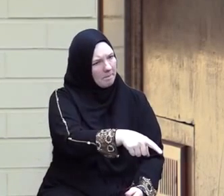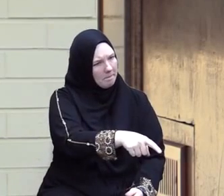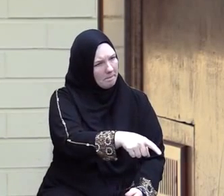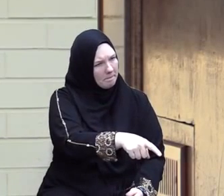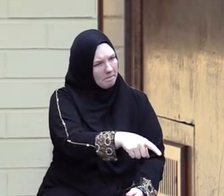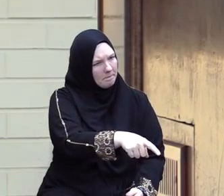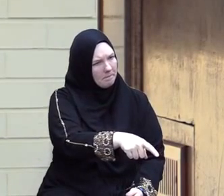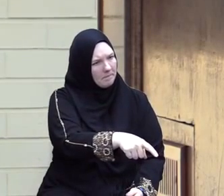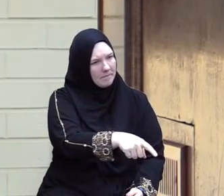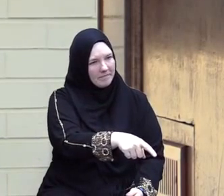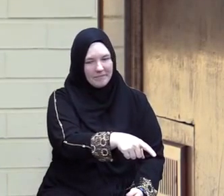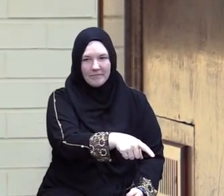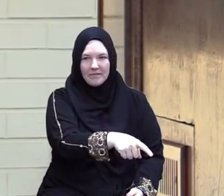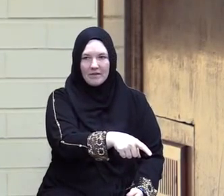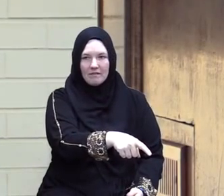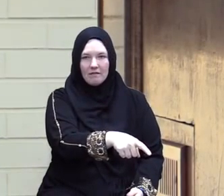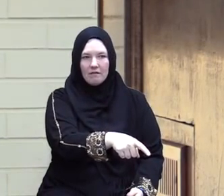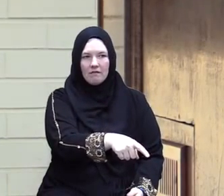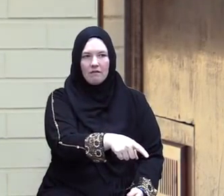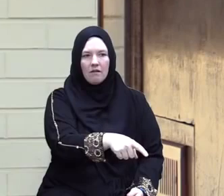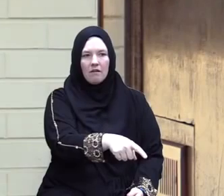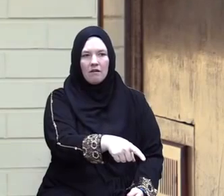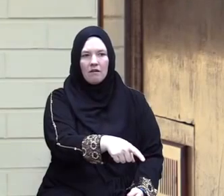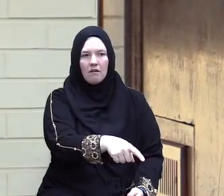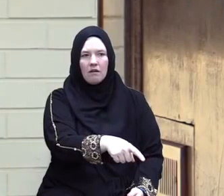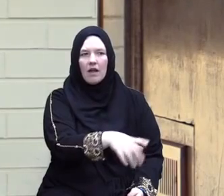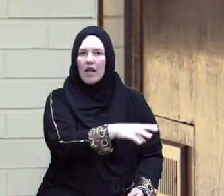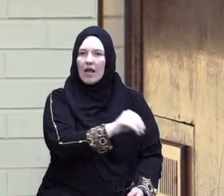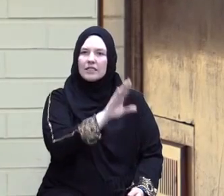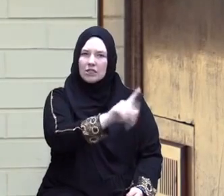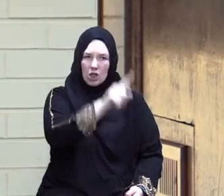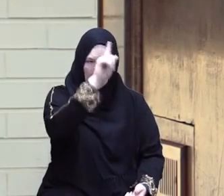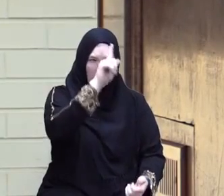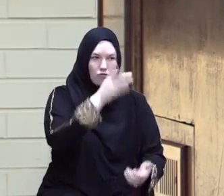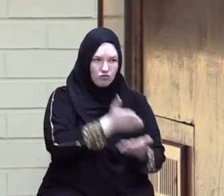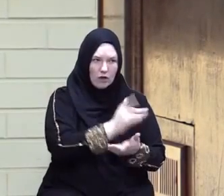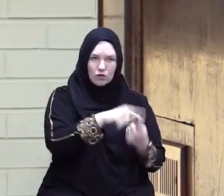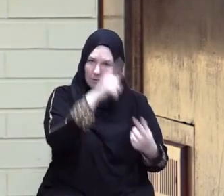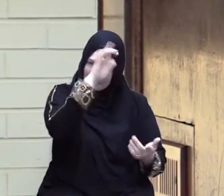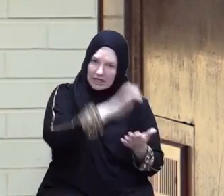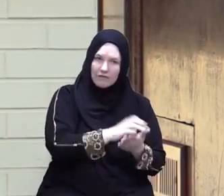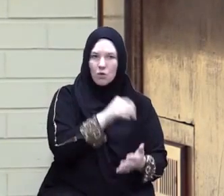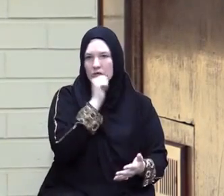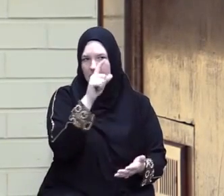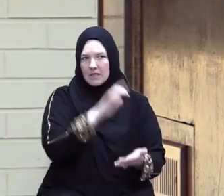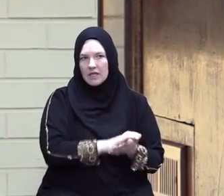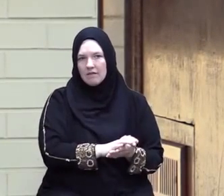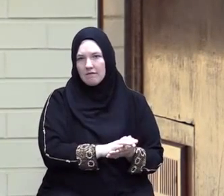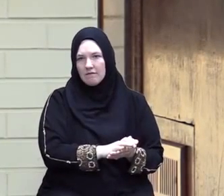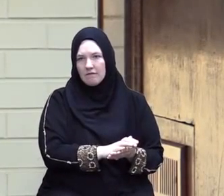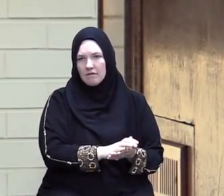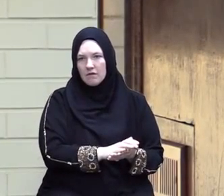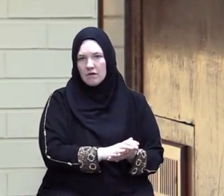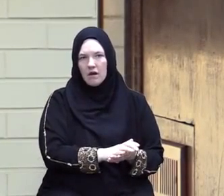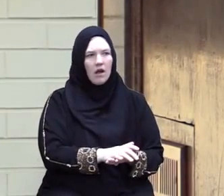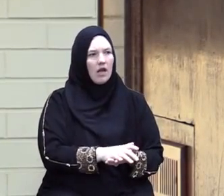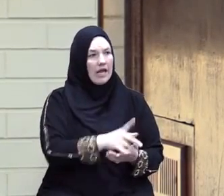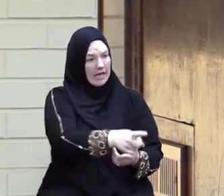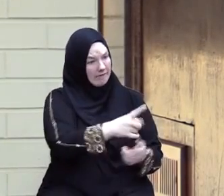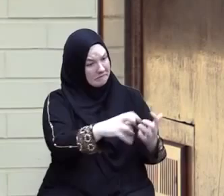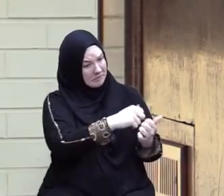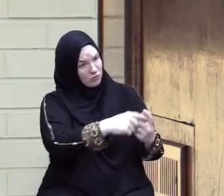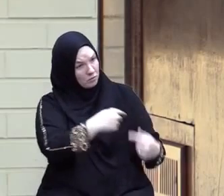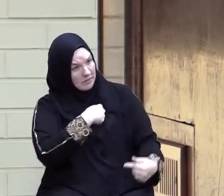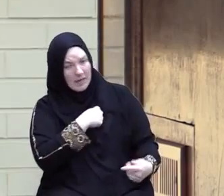head, they believe we are fools. That's the right to believe we are fools. But we don't have to do tit for tat and tell